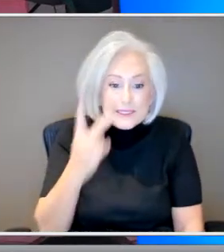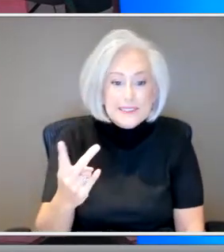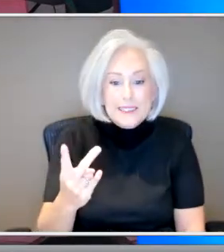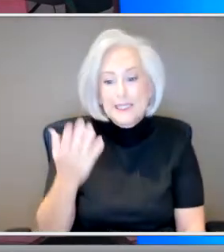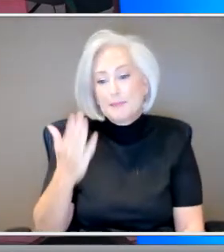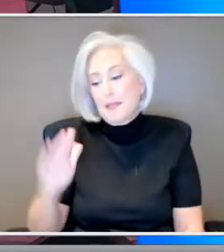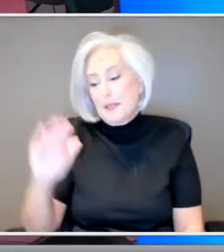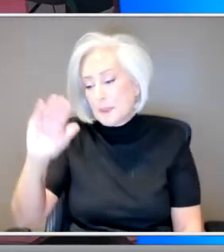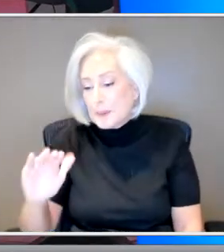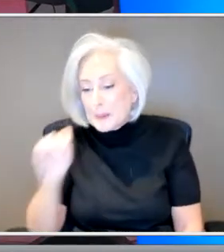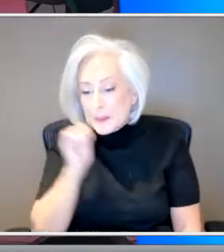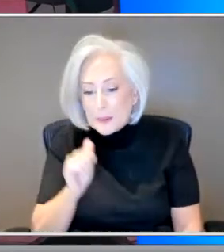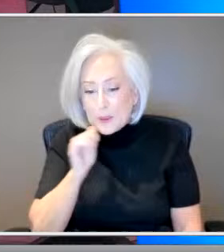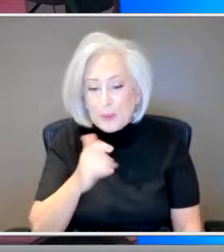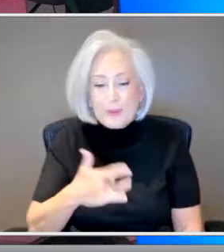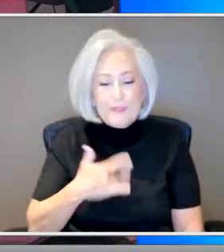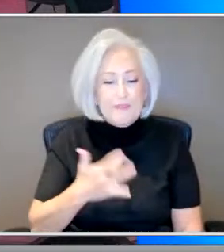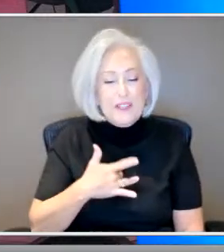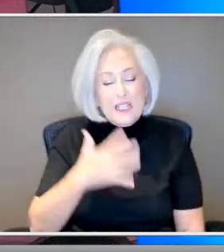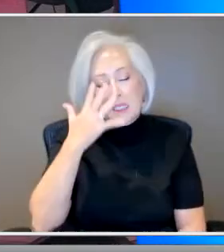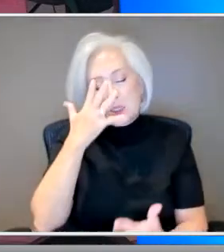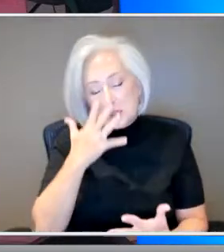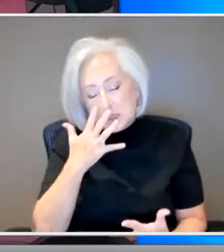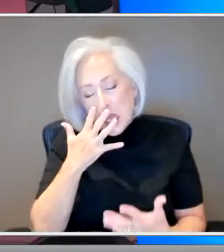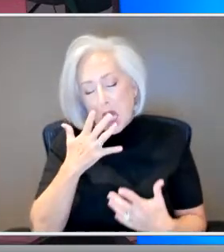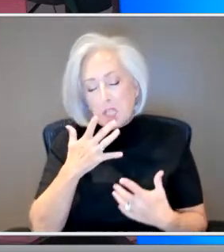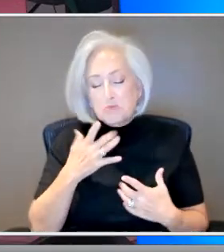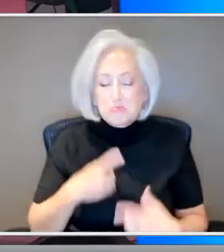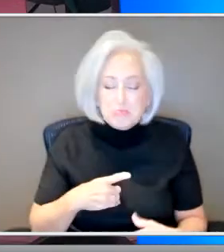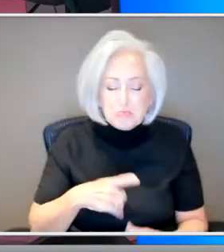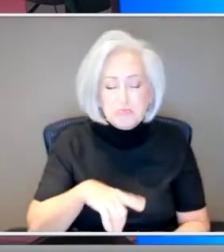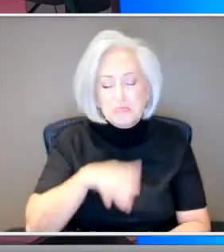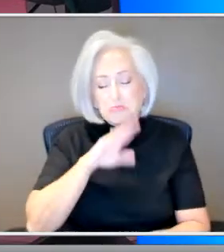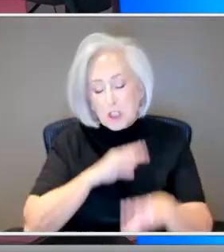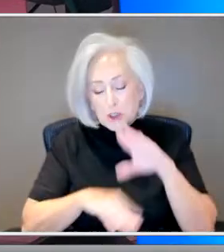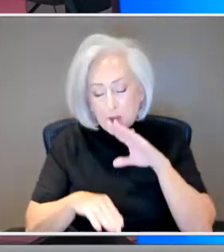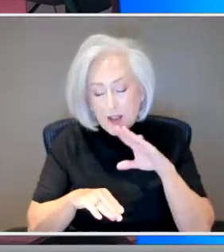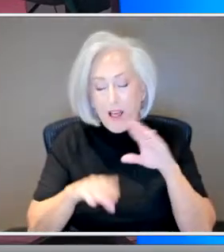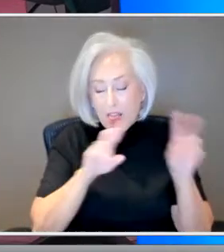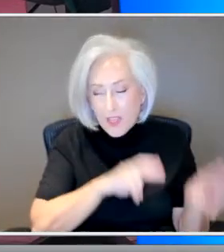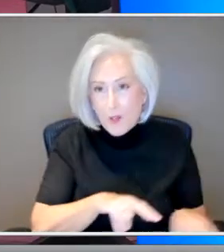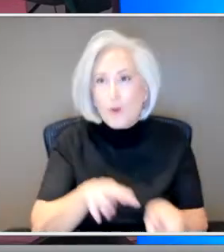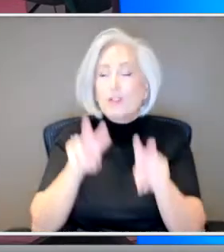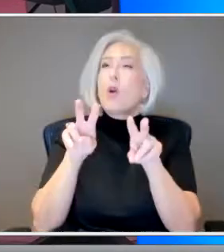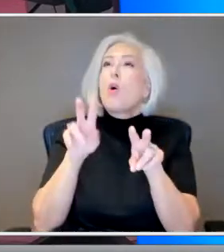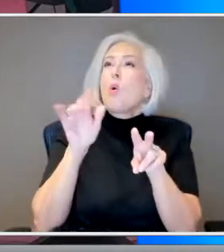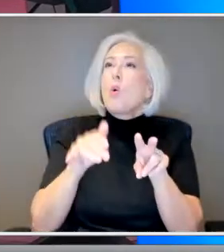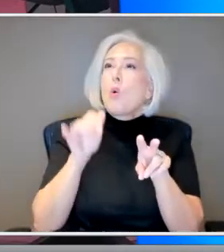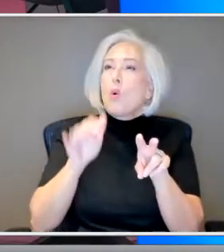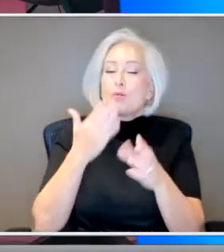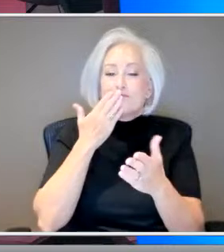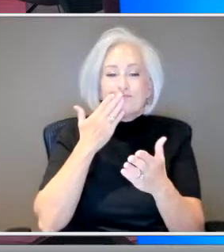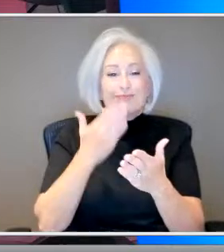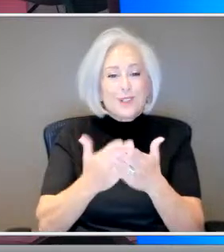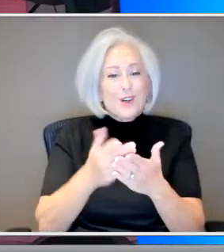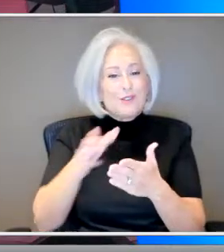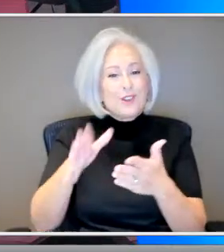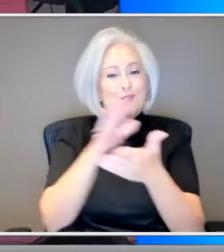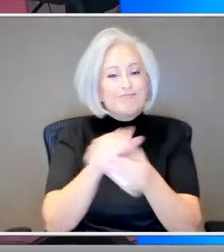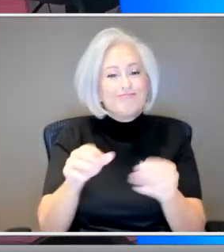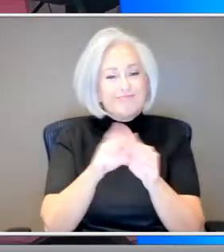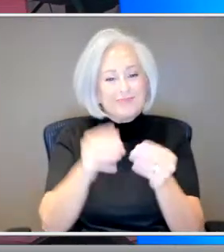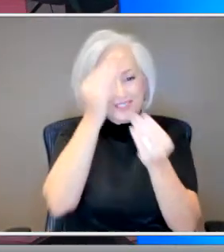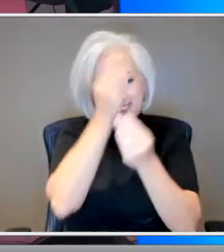or sad, and then she's going to see you, and what a comfort, what a great thing that you're using this platform to share that.